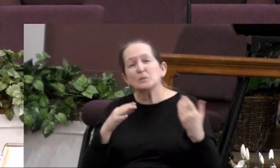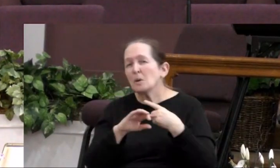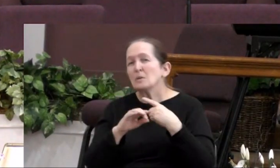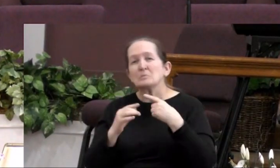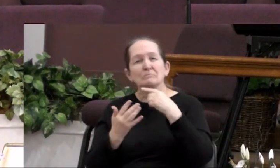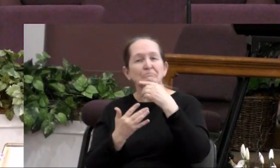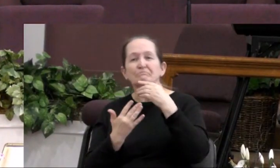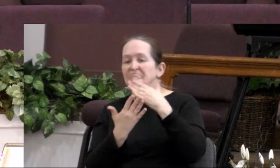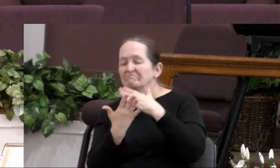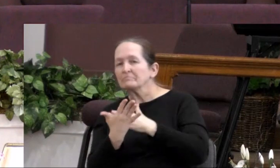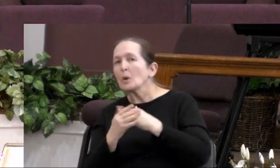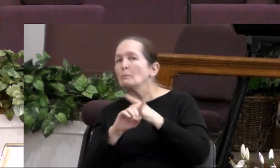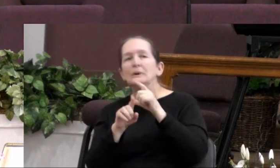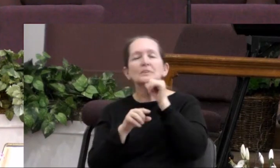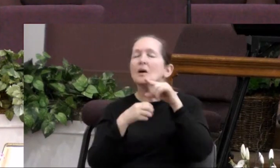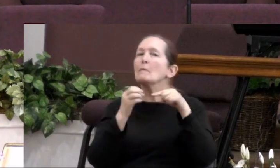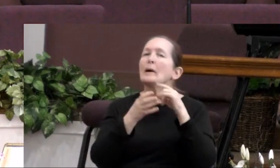that.